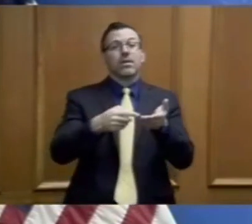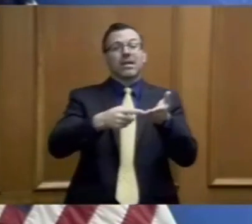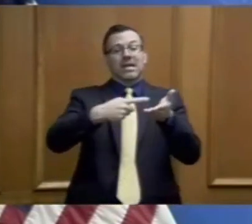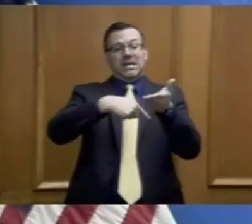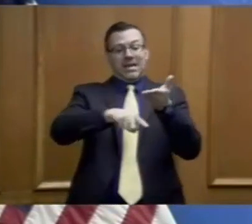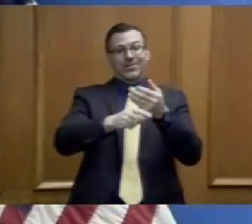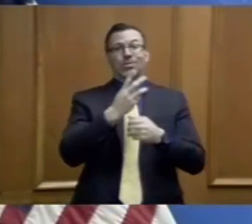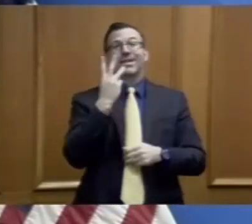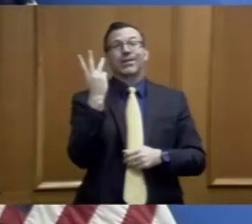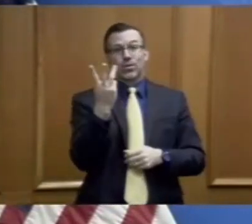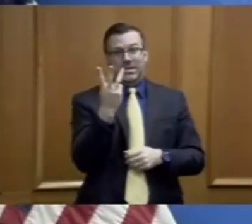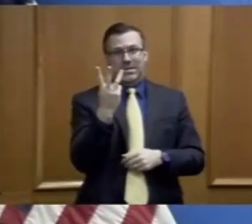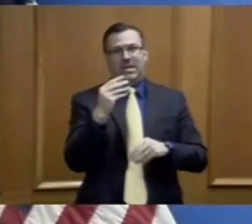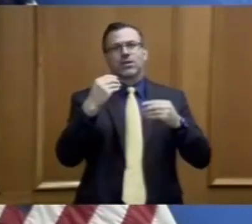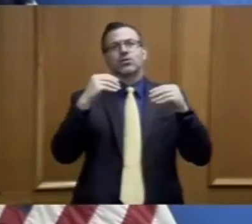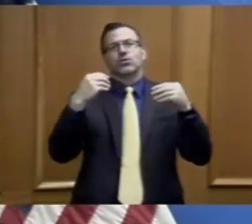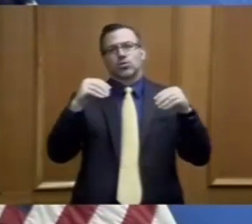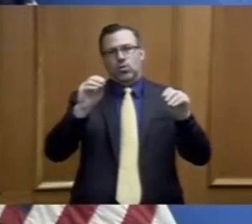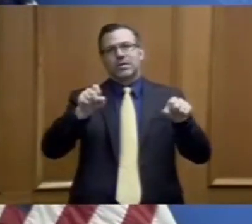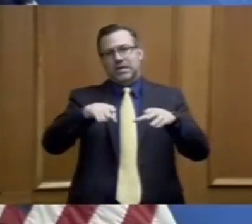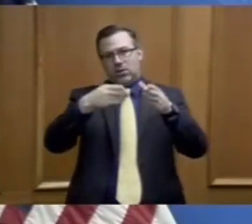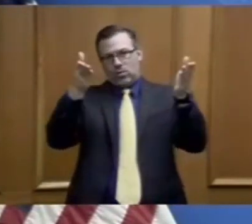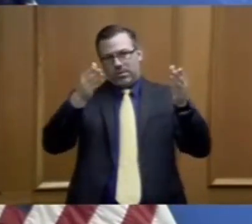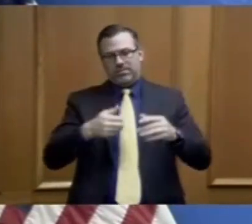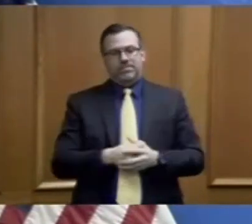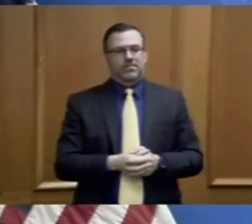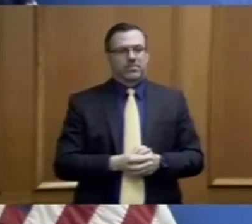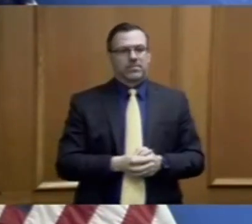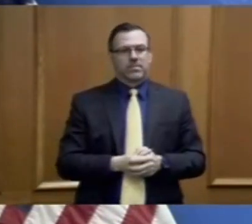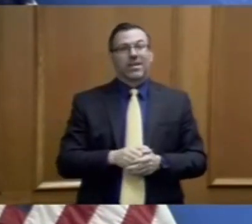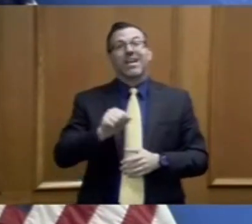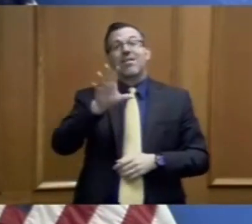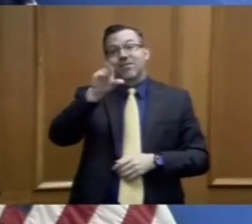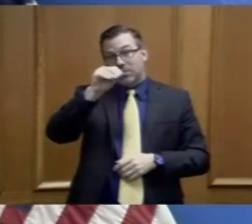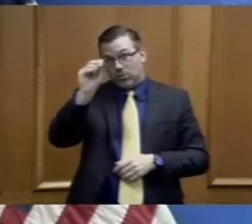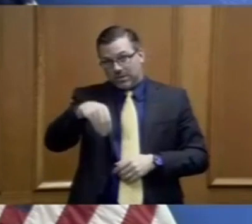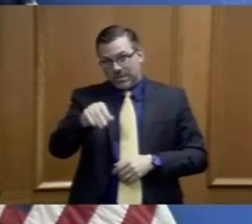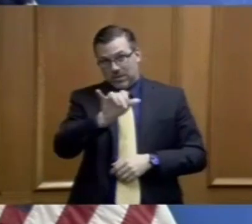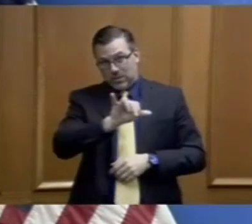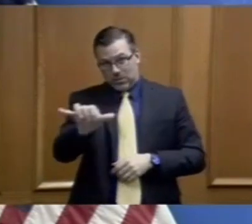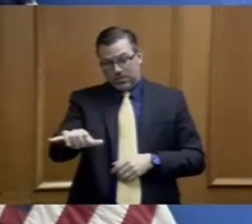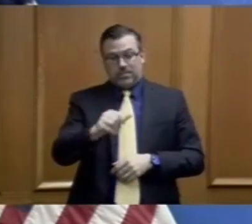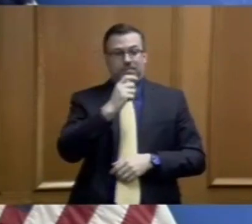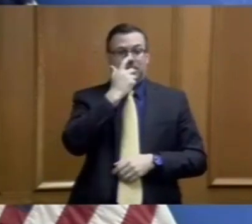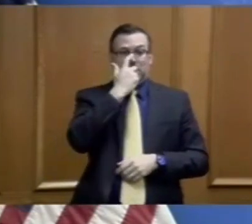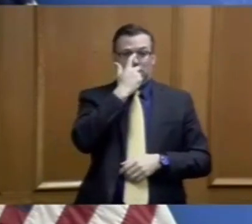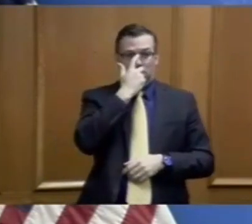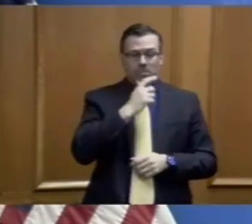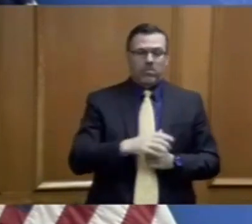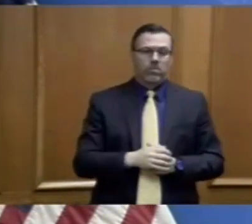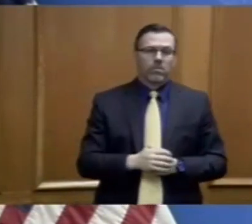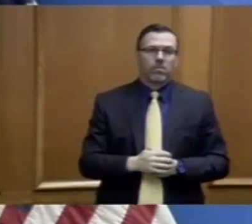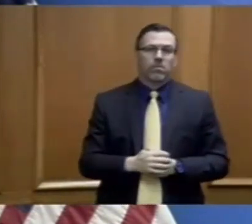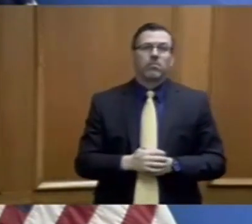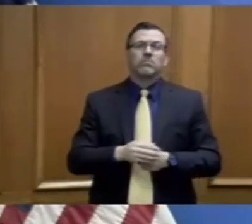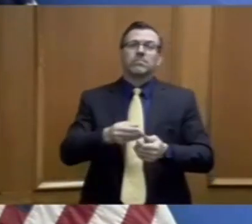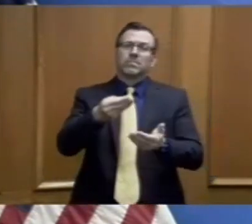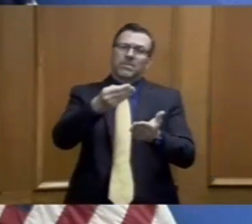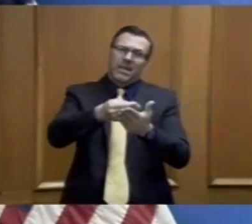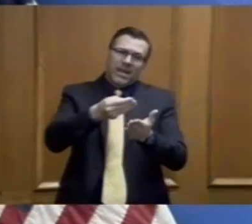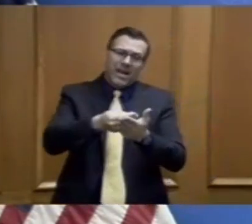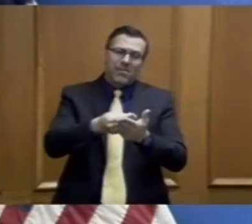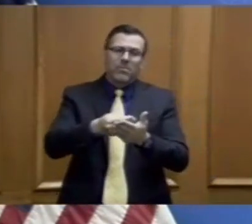50% capacity. Economic health is important to the livelihoods of all Tennesseans, and our Economic Recovery